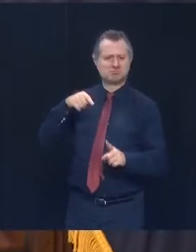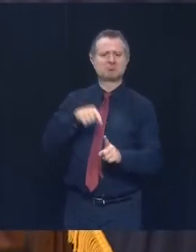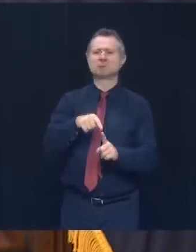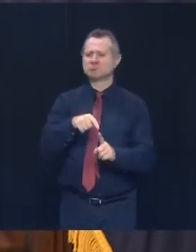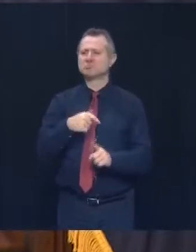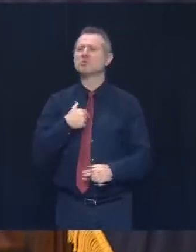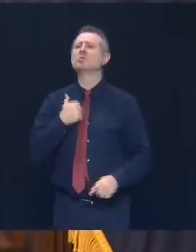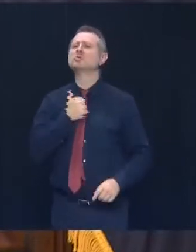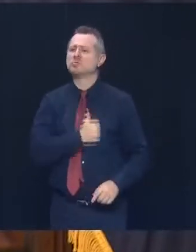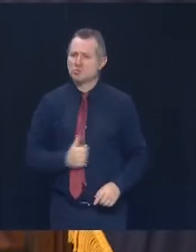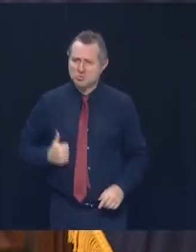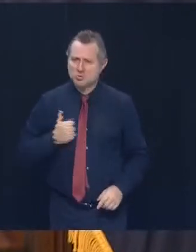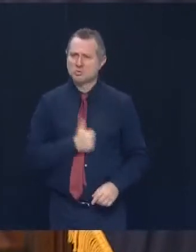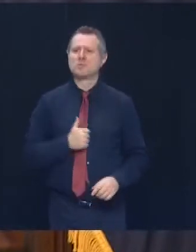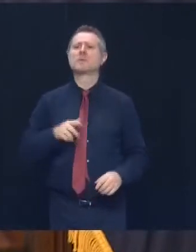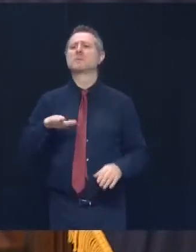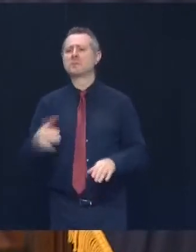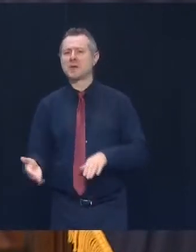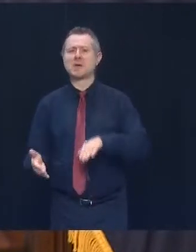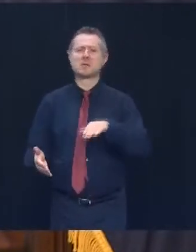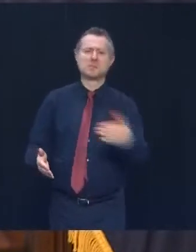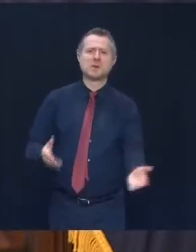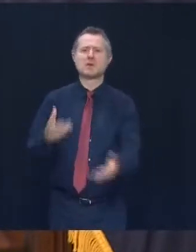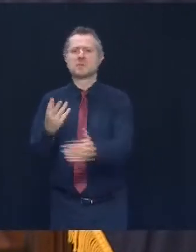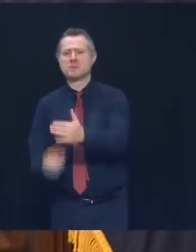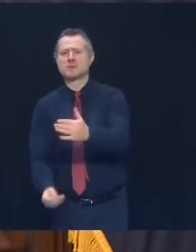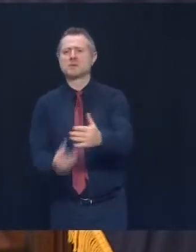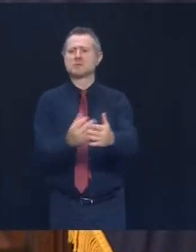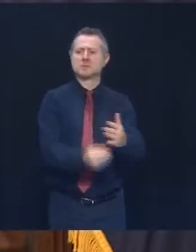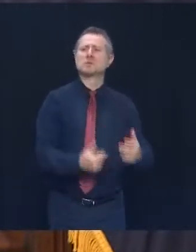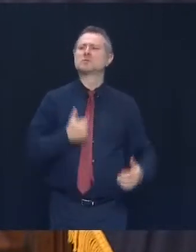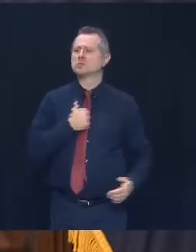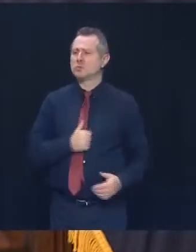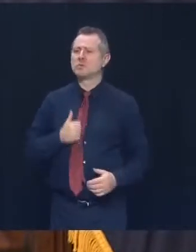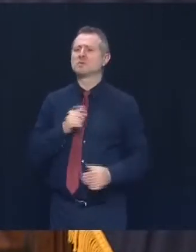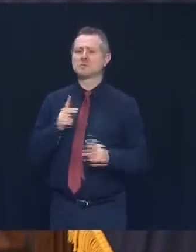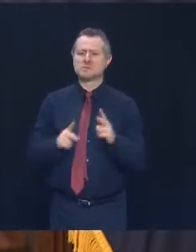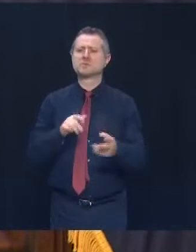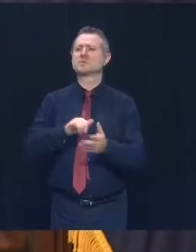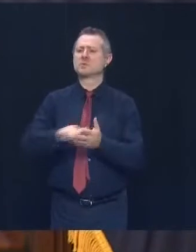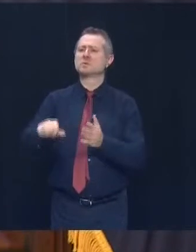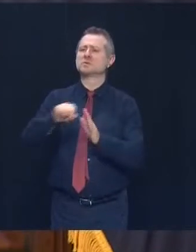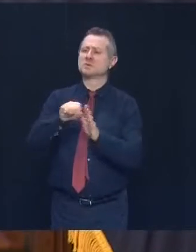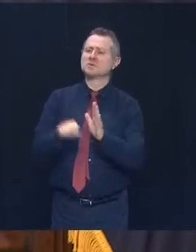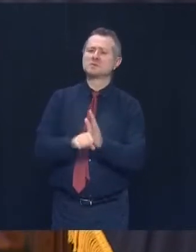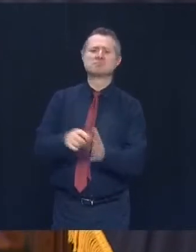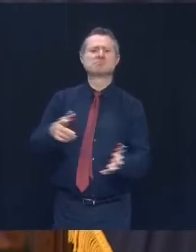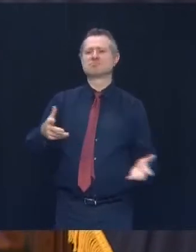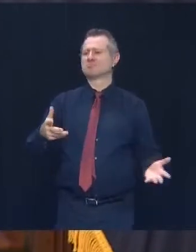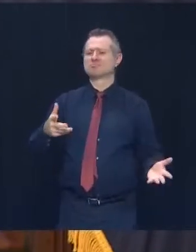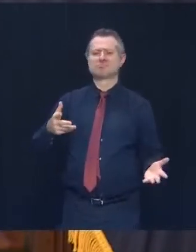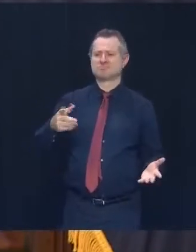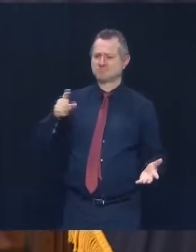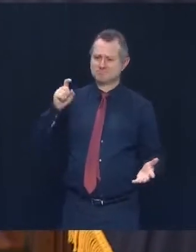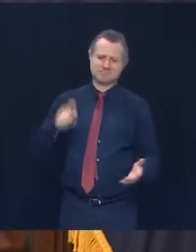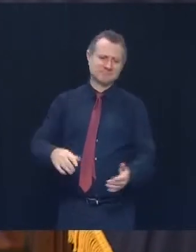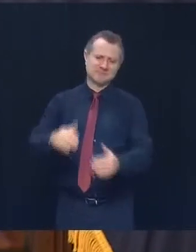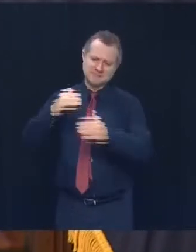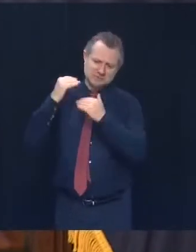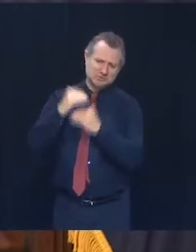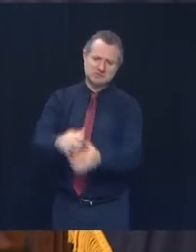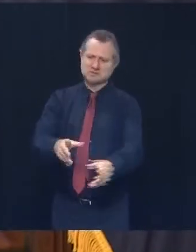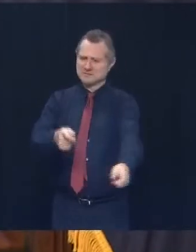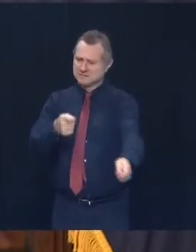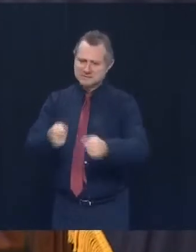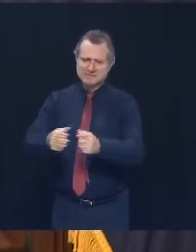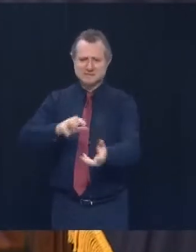dying. I'm sorry that the state has to impose disruptions on your life. I'm sorry